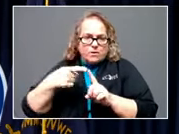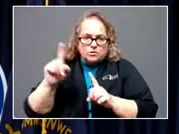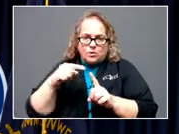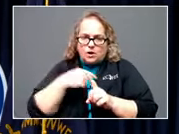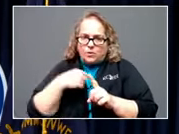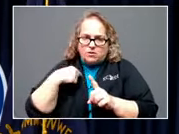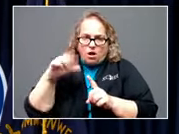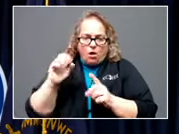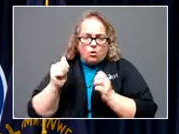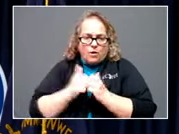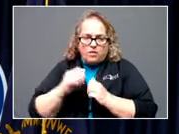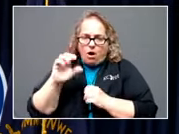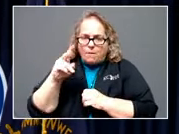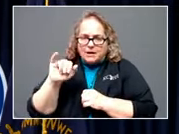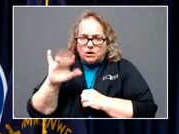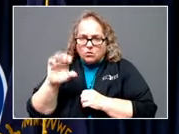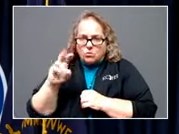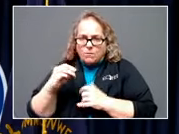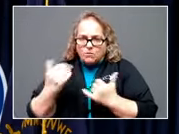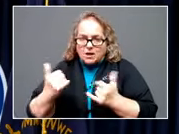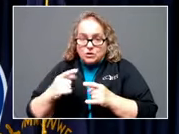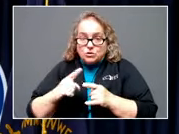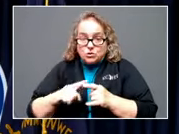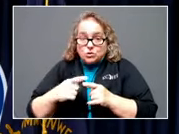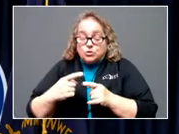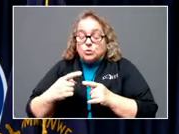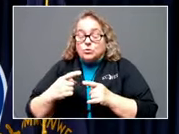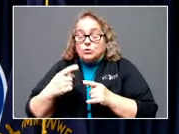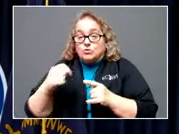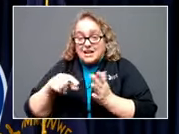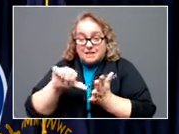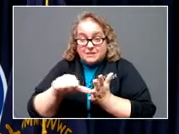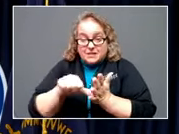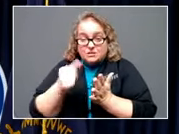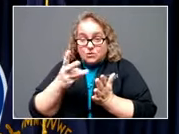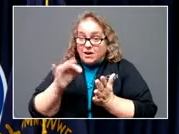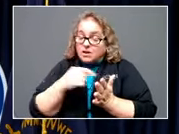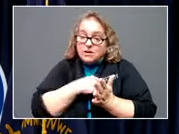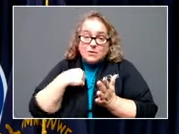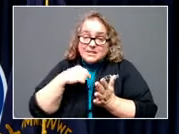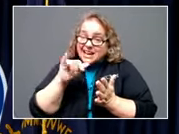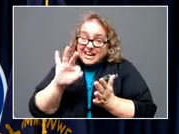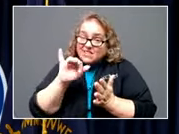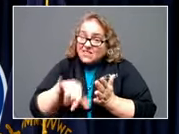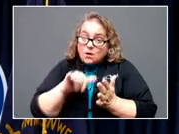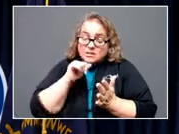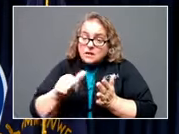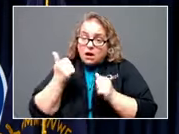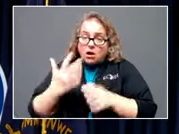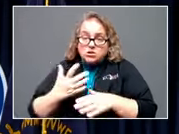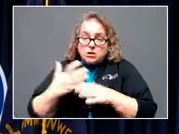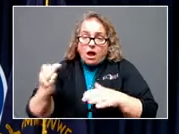now. Just to emphasize a few of these things, if this weren't causing so much disruption to so many people's lives, it's an